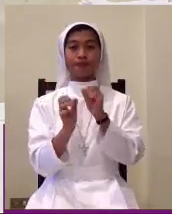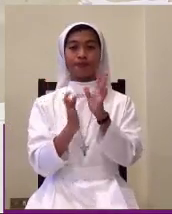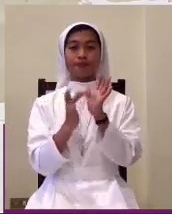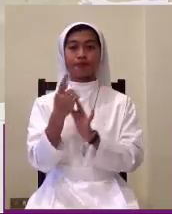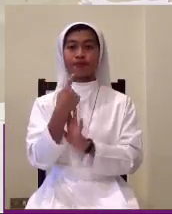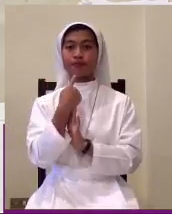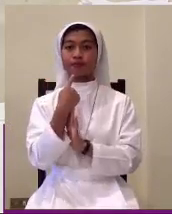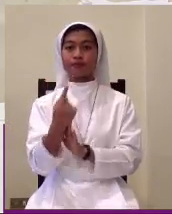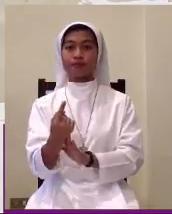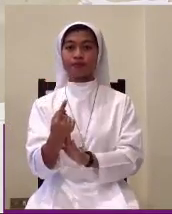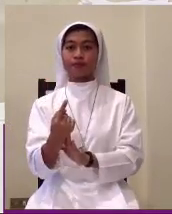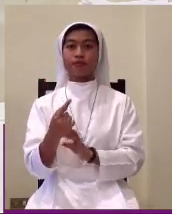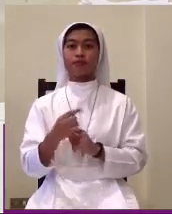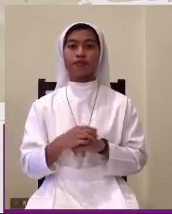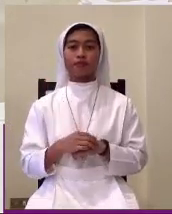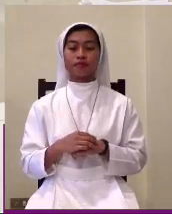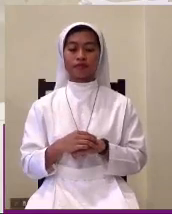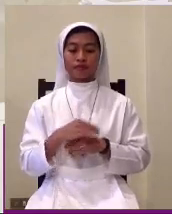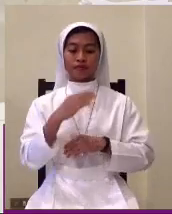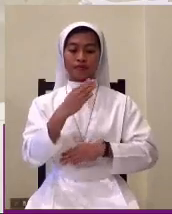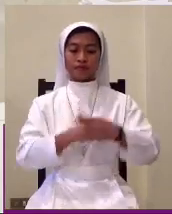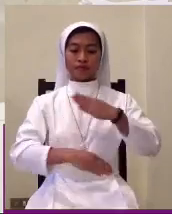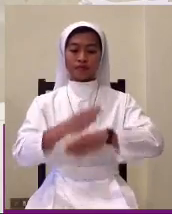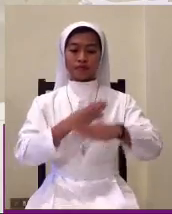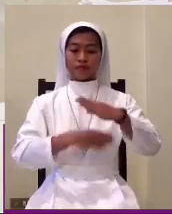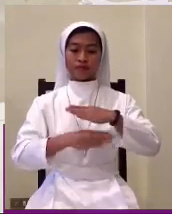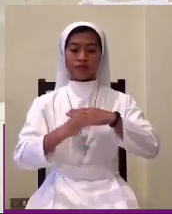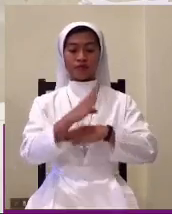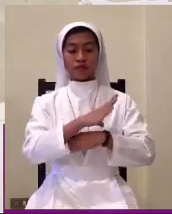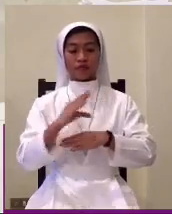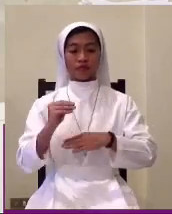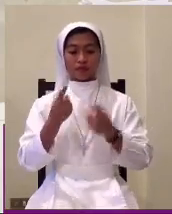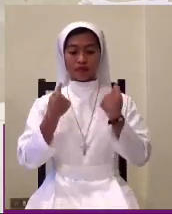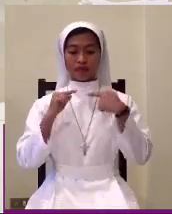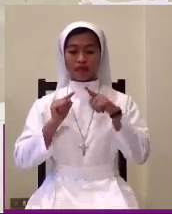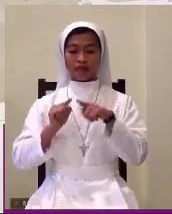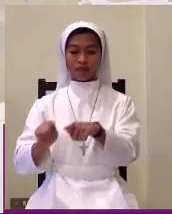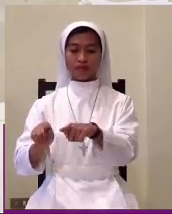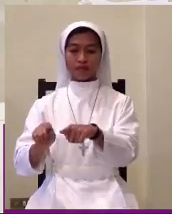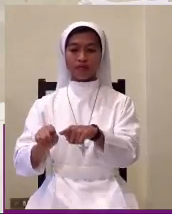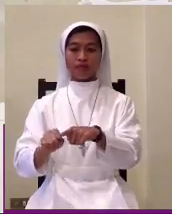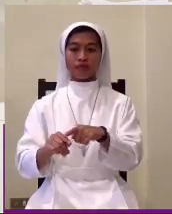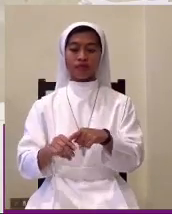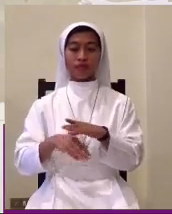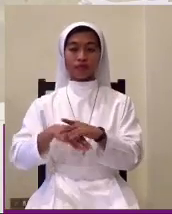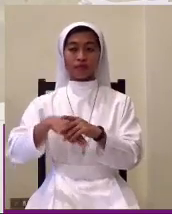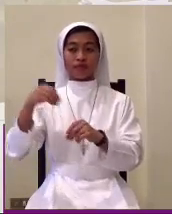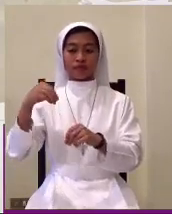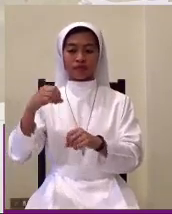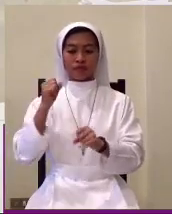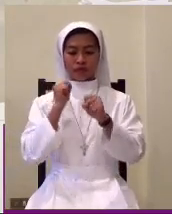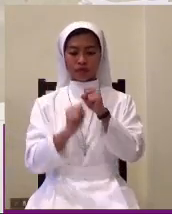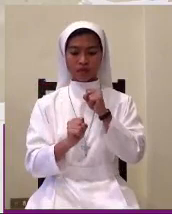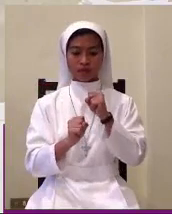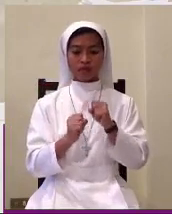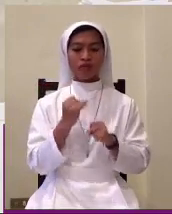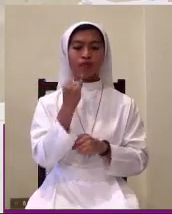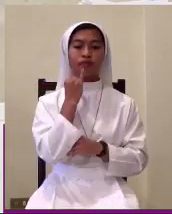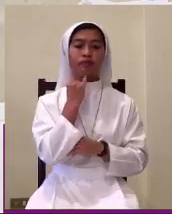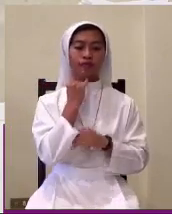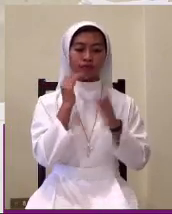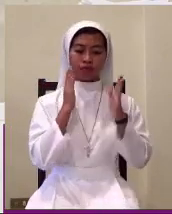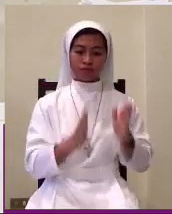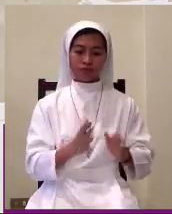them, "Untie him and let him go." Now many of the Jews who had come to Mary and